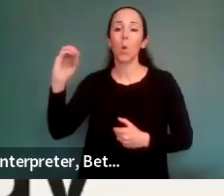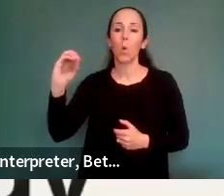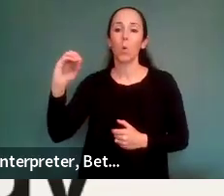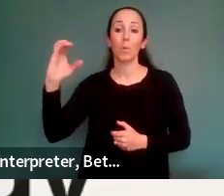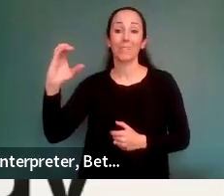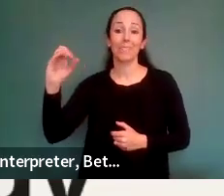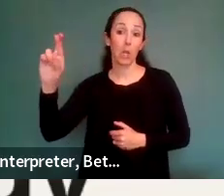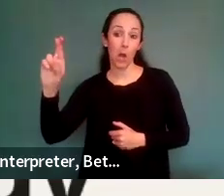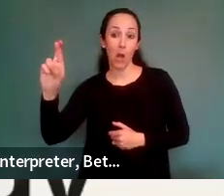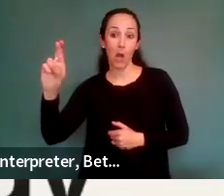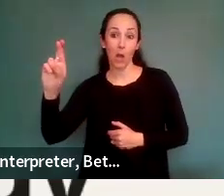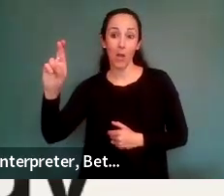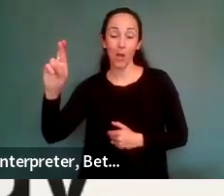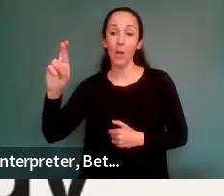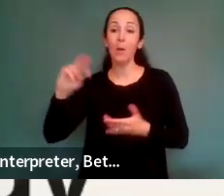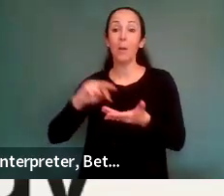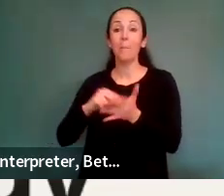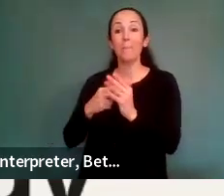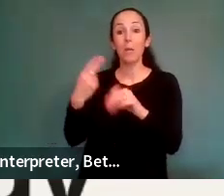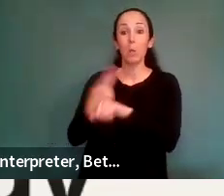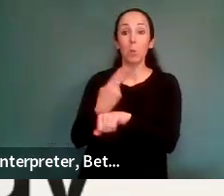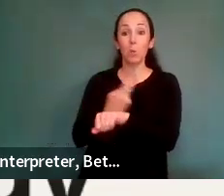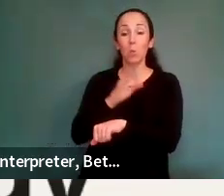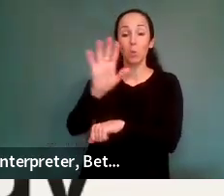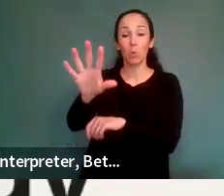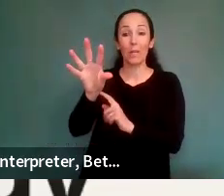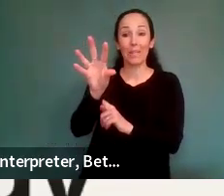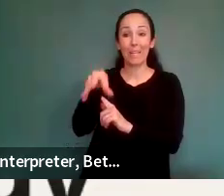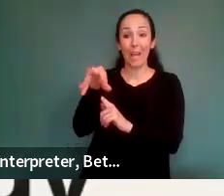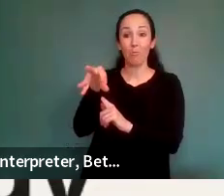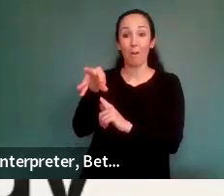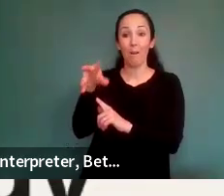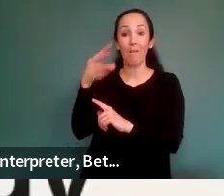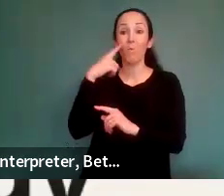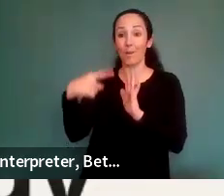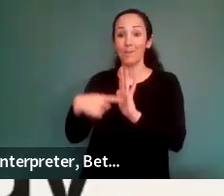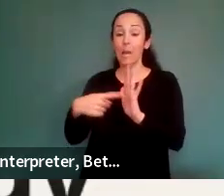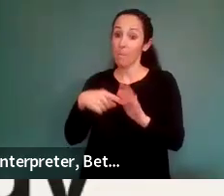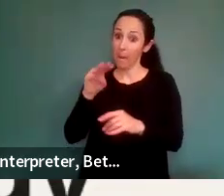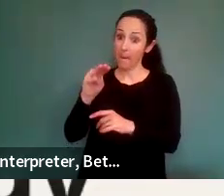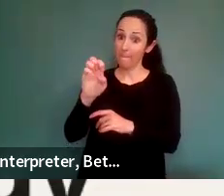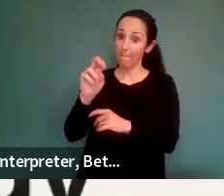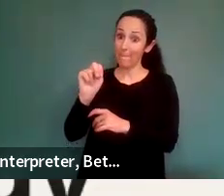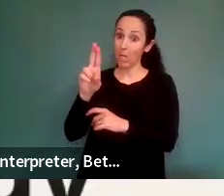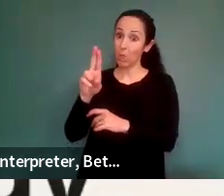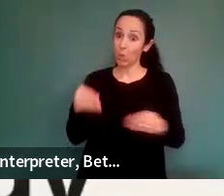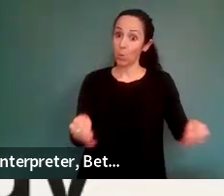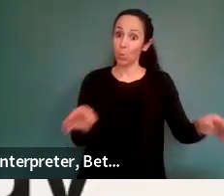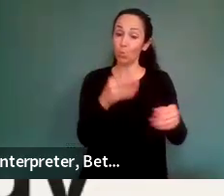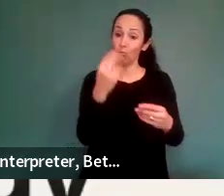that if you point the back camera to a menu when you're out eating, it's going to read to you the menu.